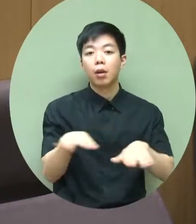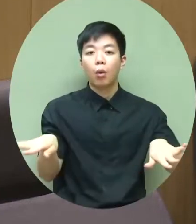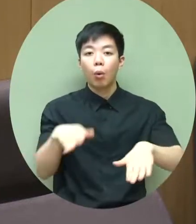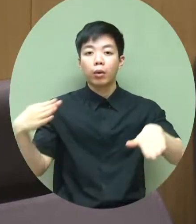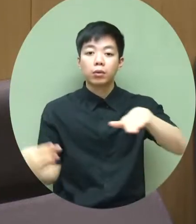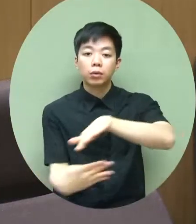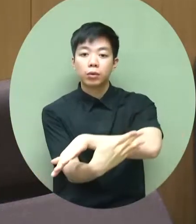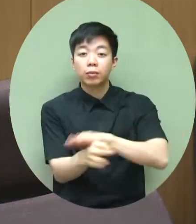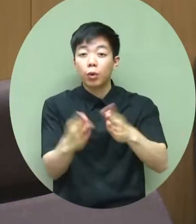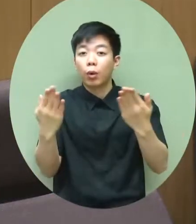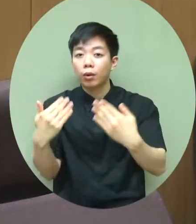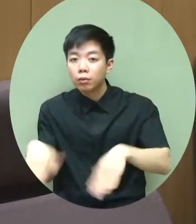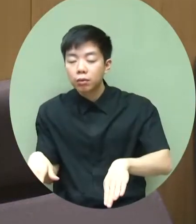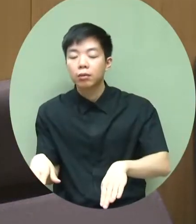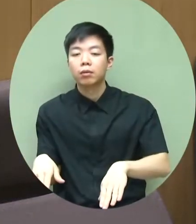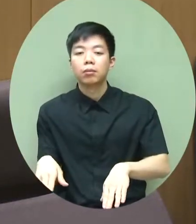So this time,